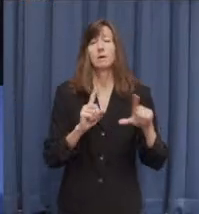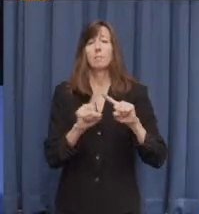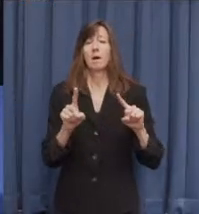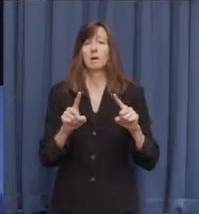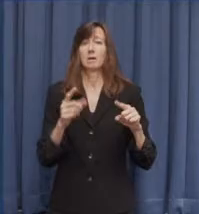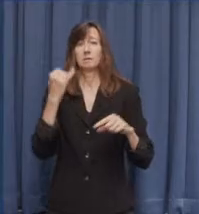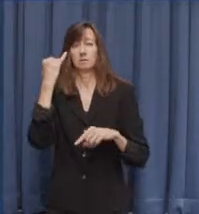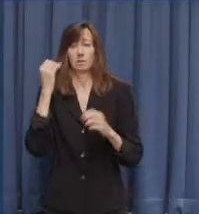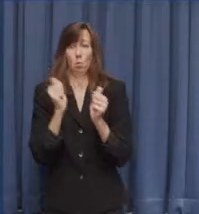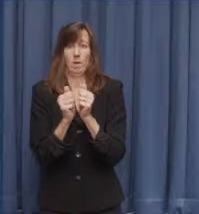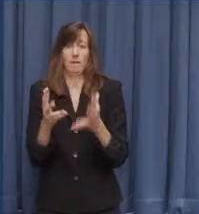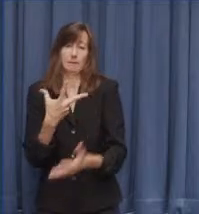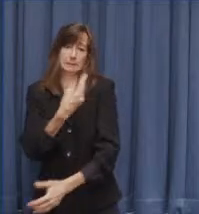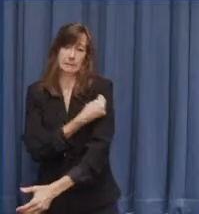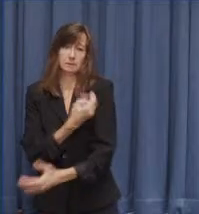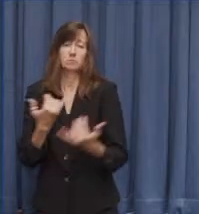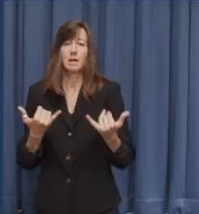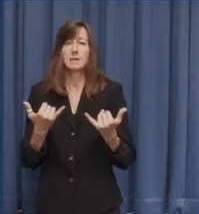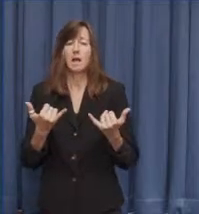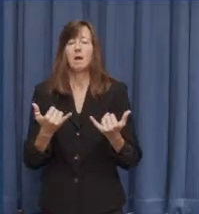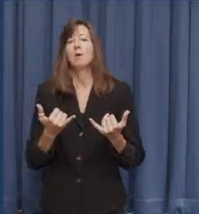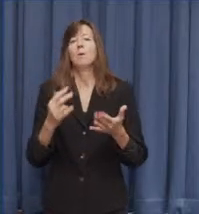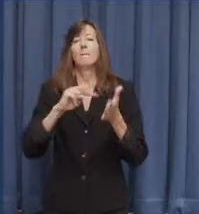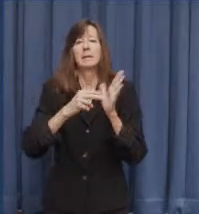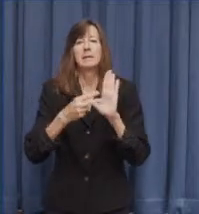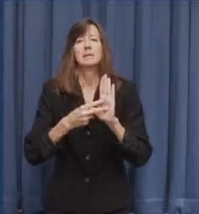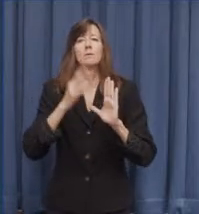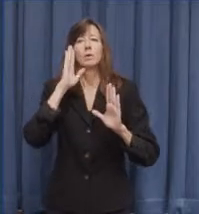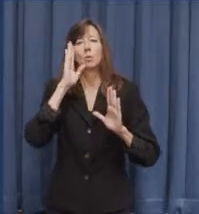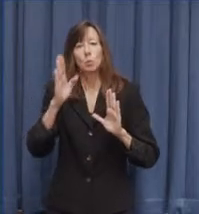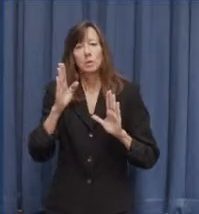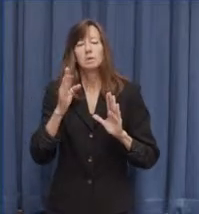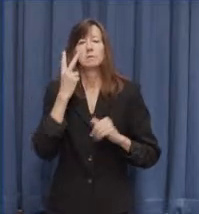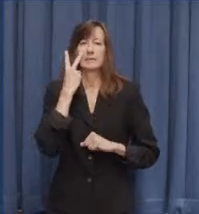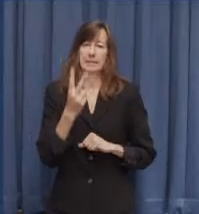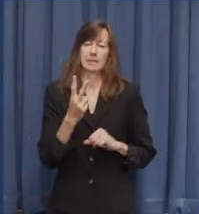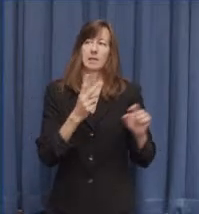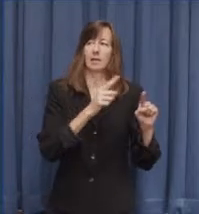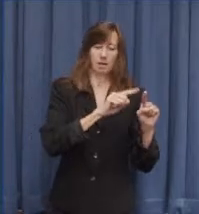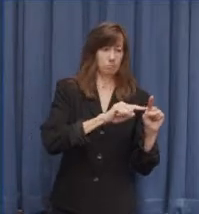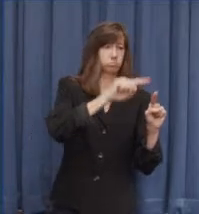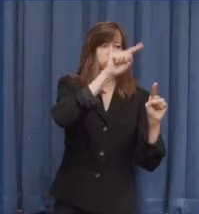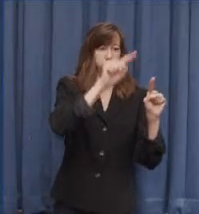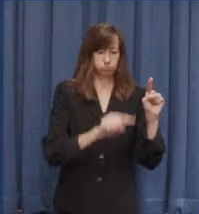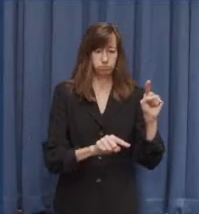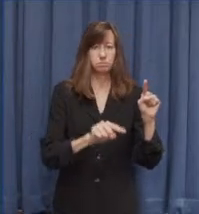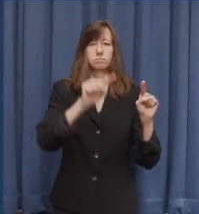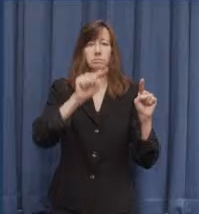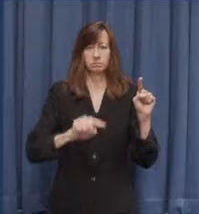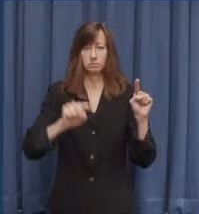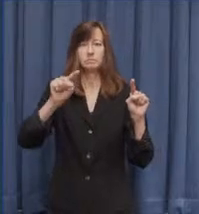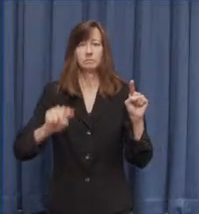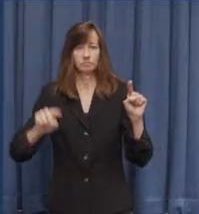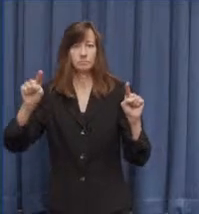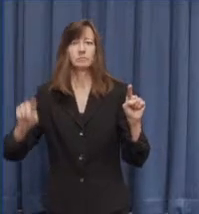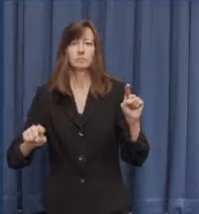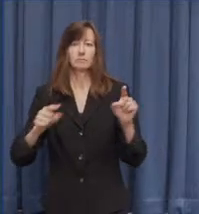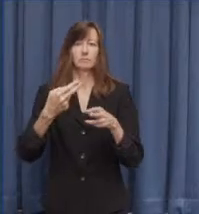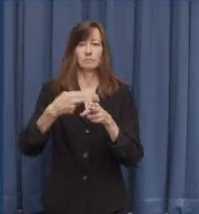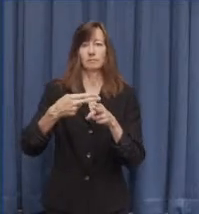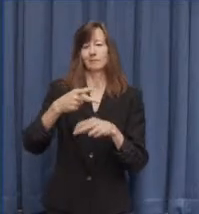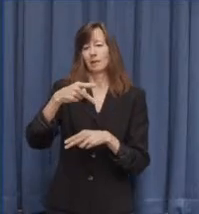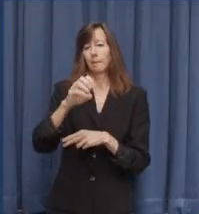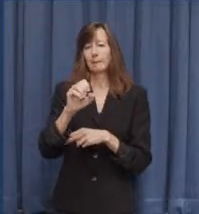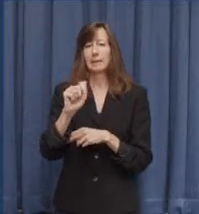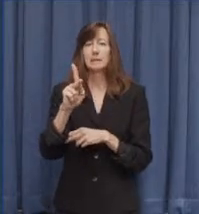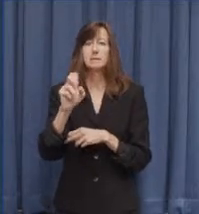a series of essentially spikes or peaks. And our